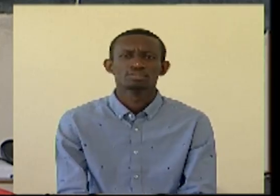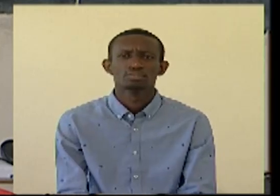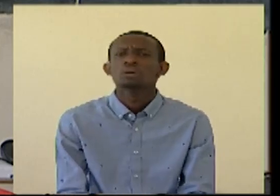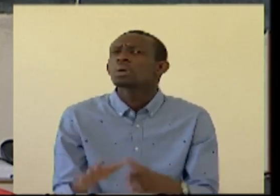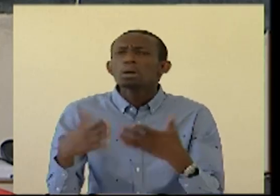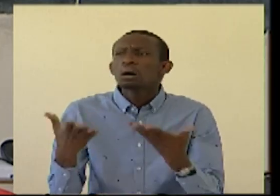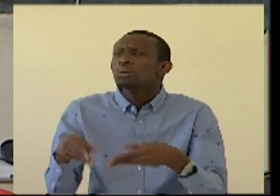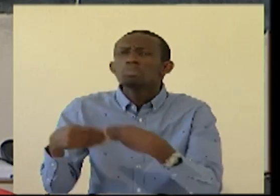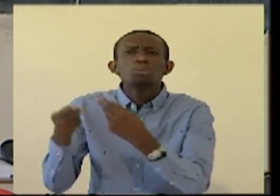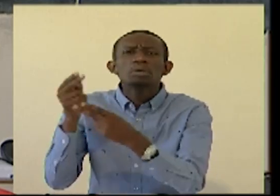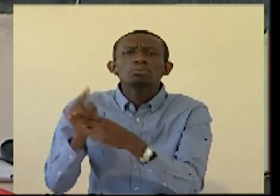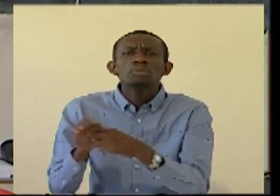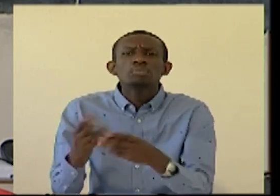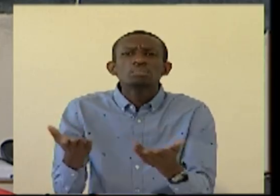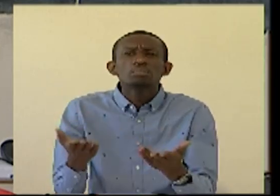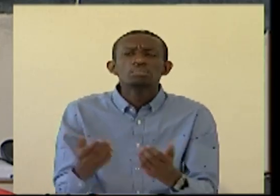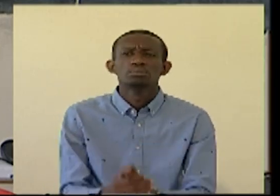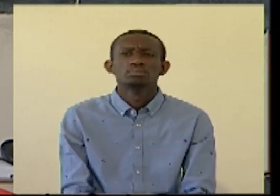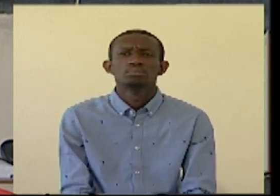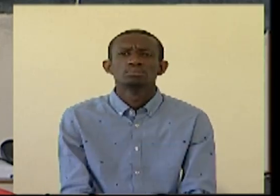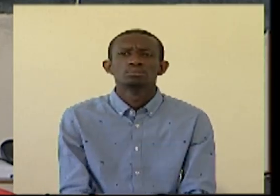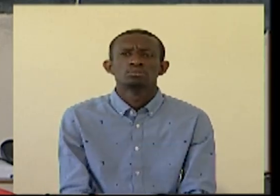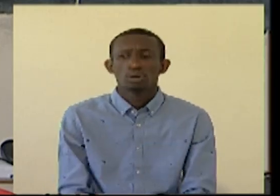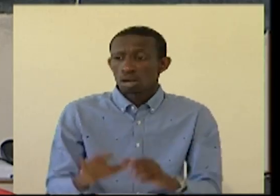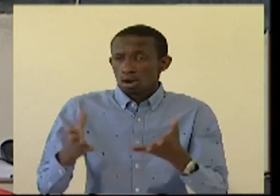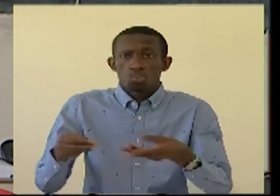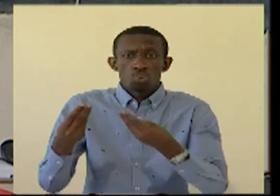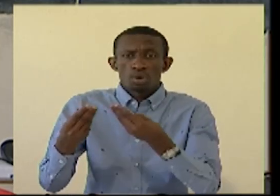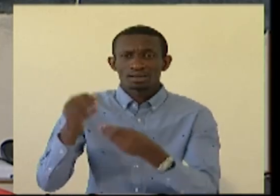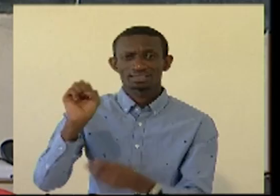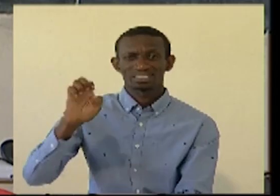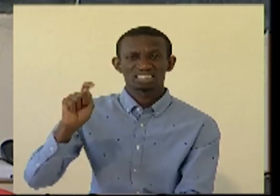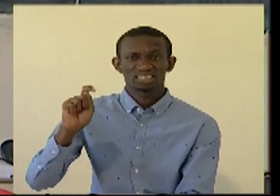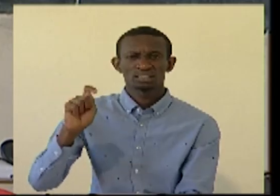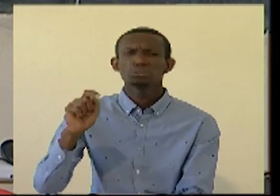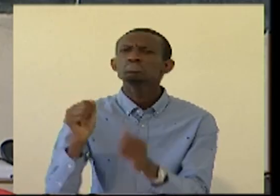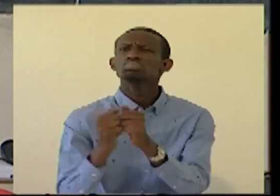How do we call a set of 12 items?